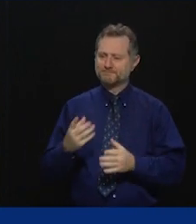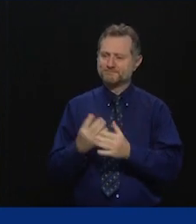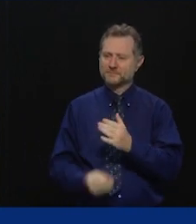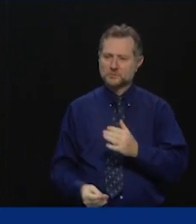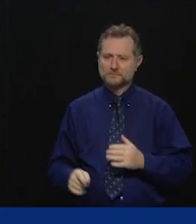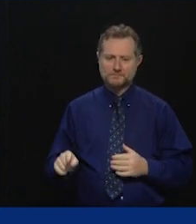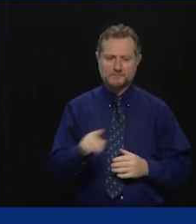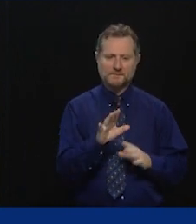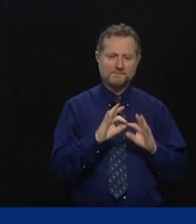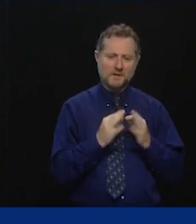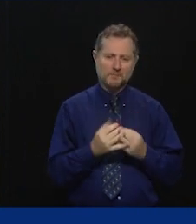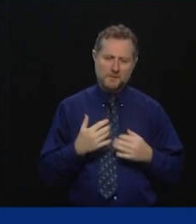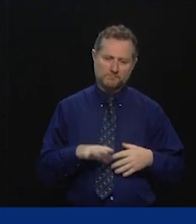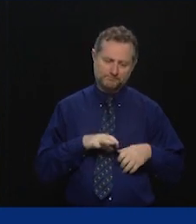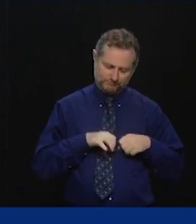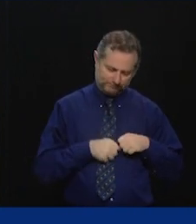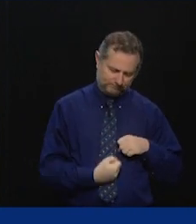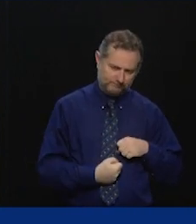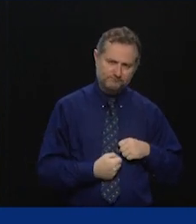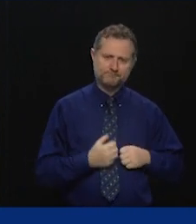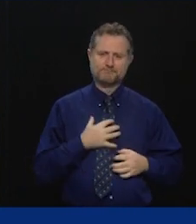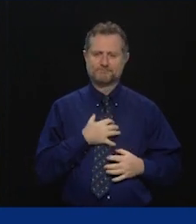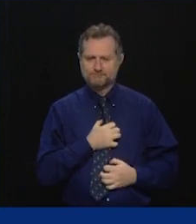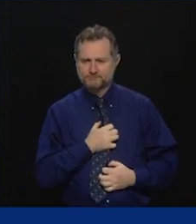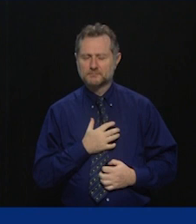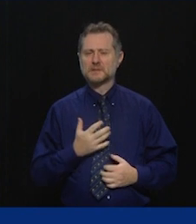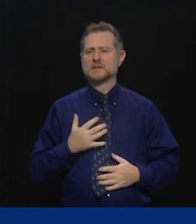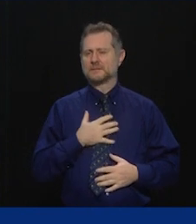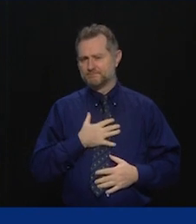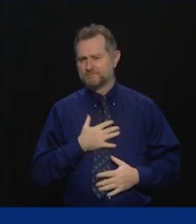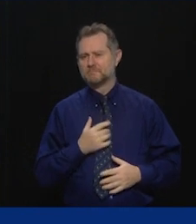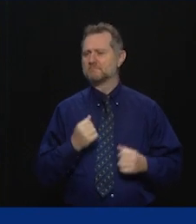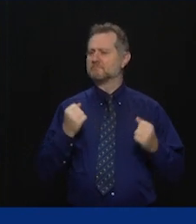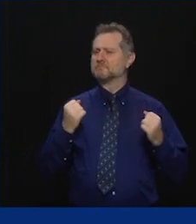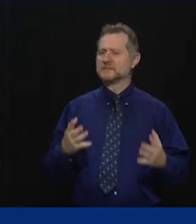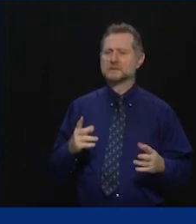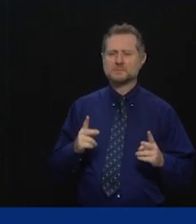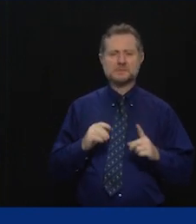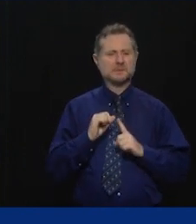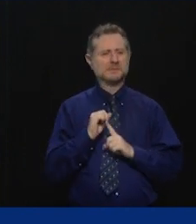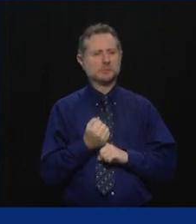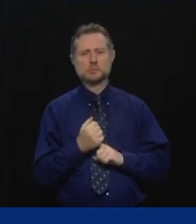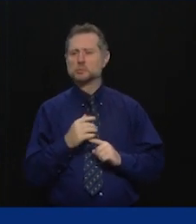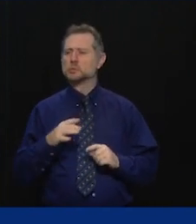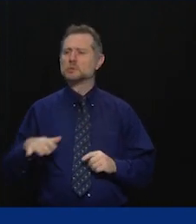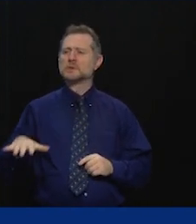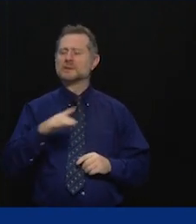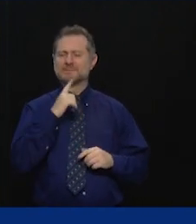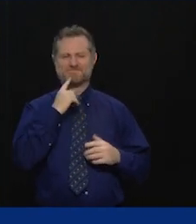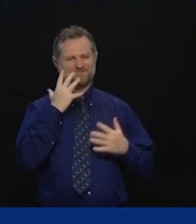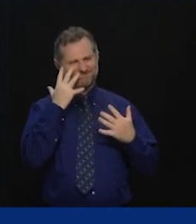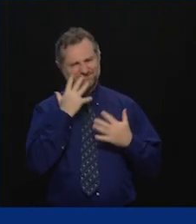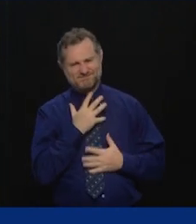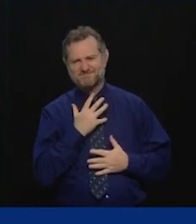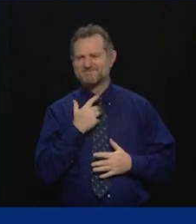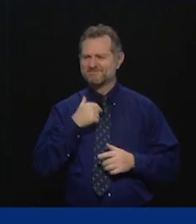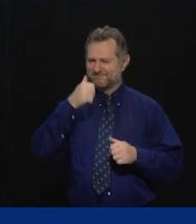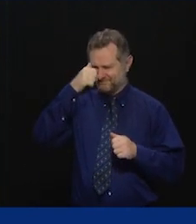families are grieving, and in many cases, it's just a sad reminder that we're not out of this